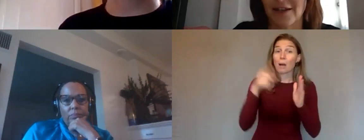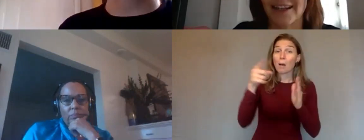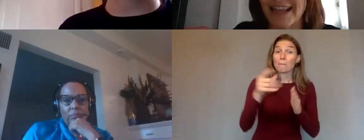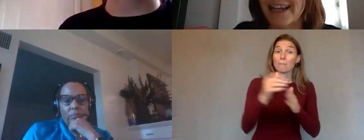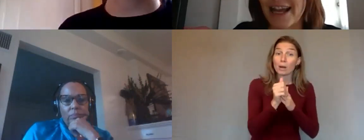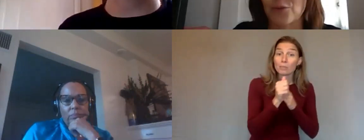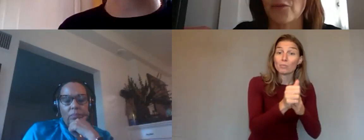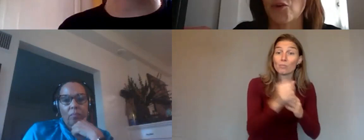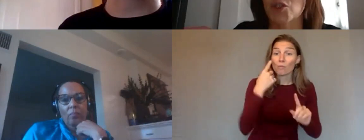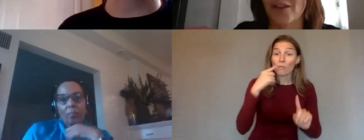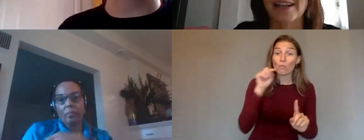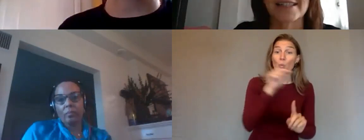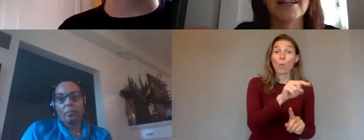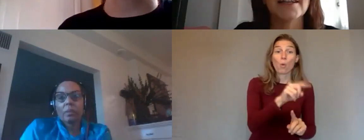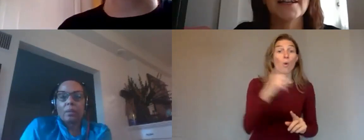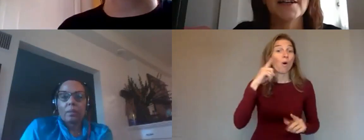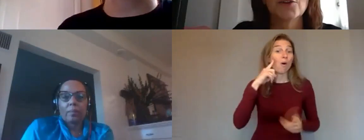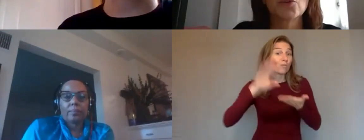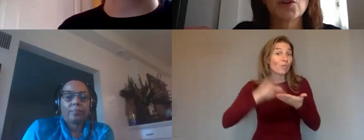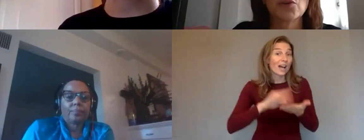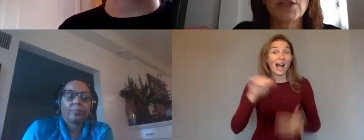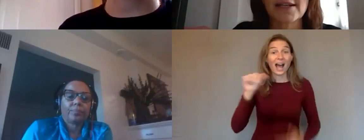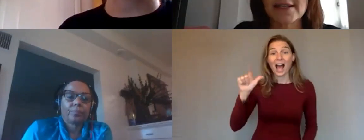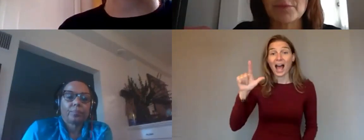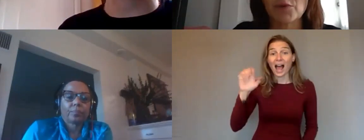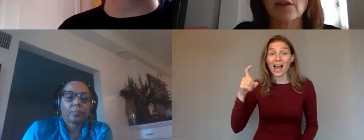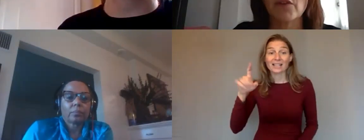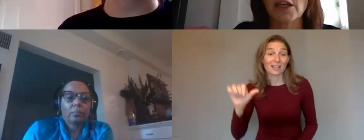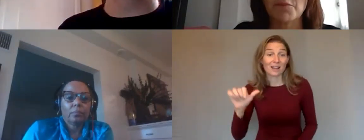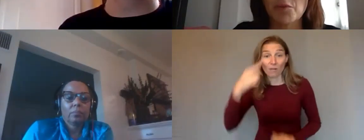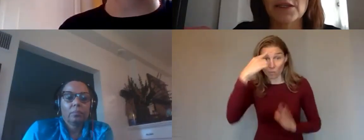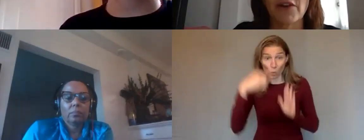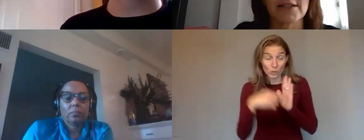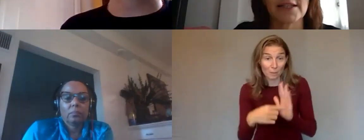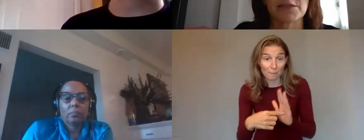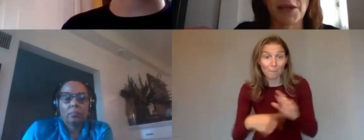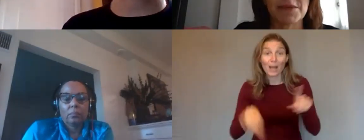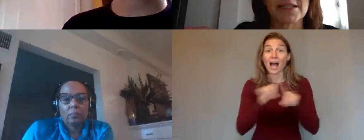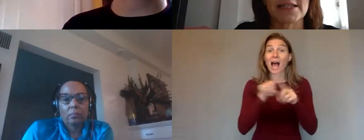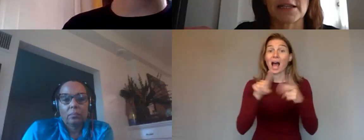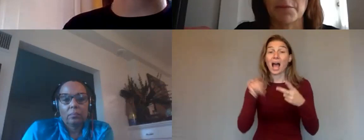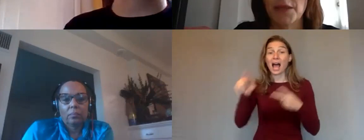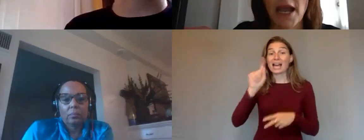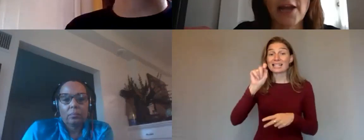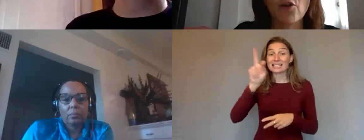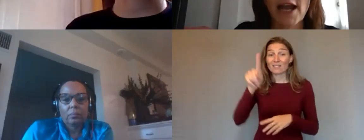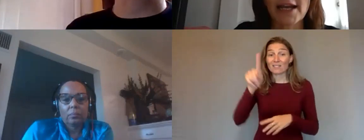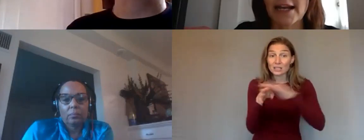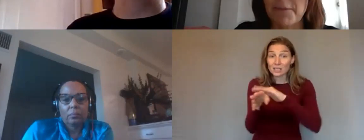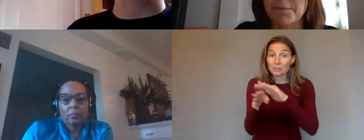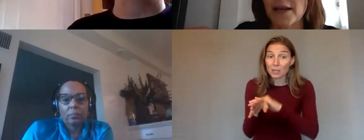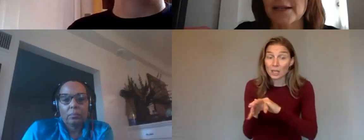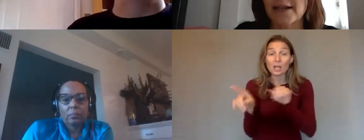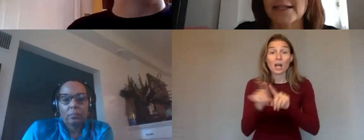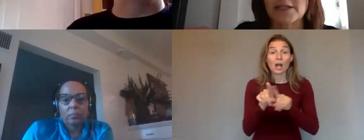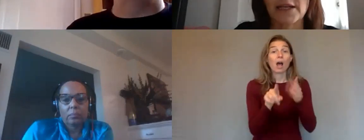speech that led to the voice of Alexa, to the accessible TV, mobile payment system, and online and